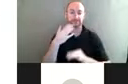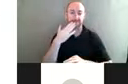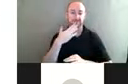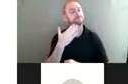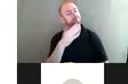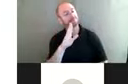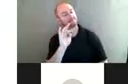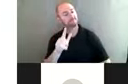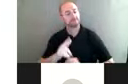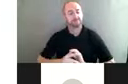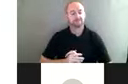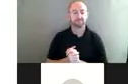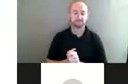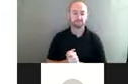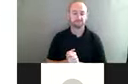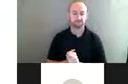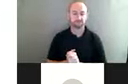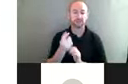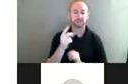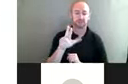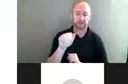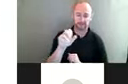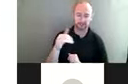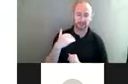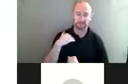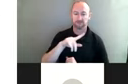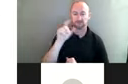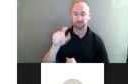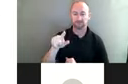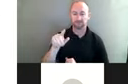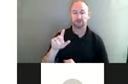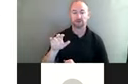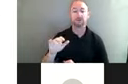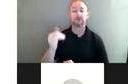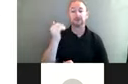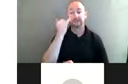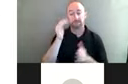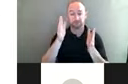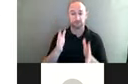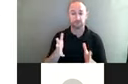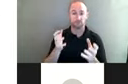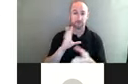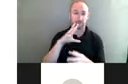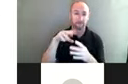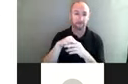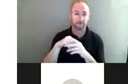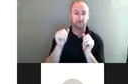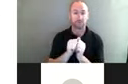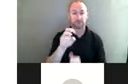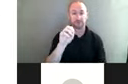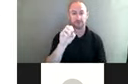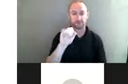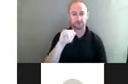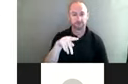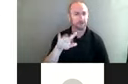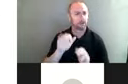Bill. Dr. Casey, I've got a question. If somebody wanted to be involved with ESIP, how